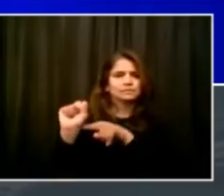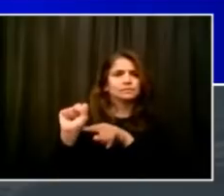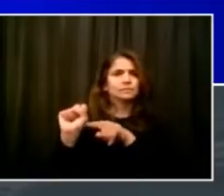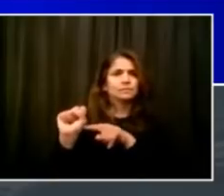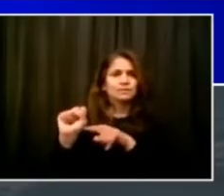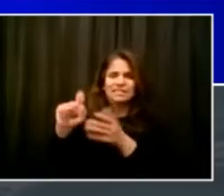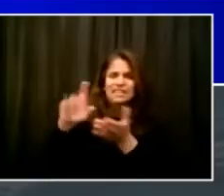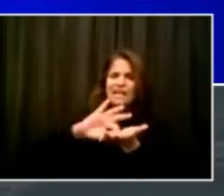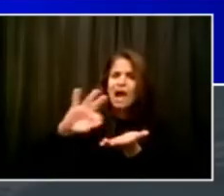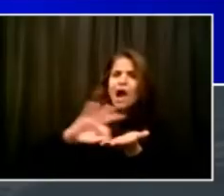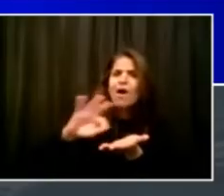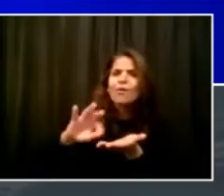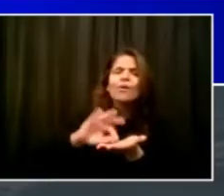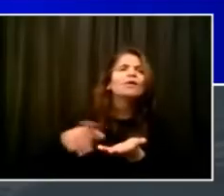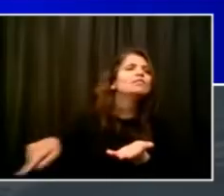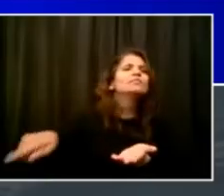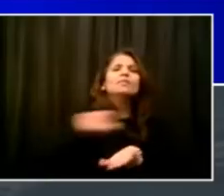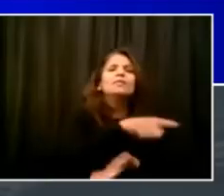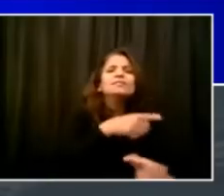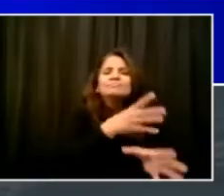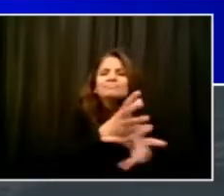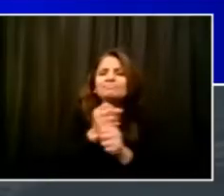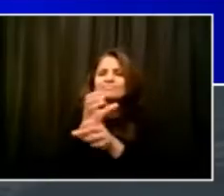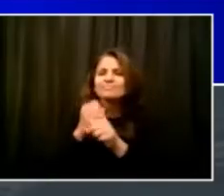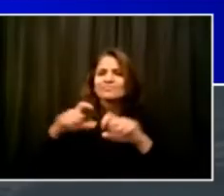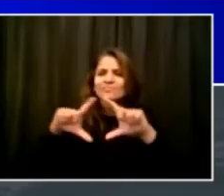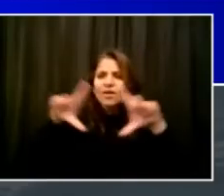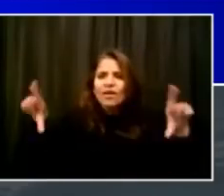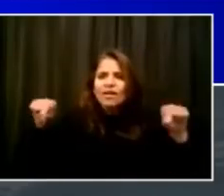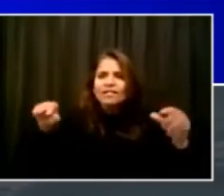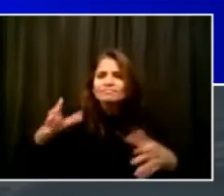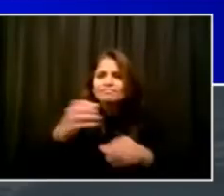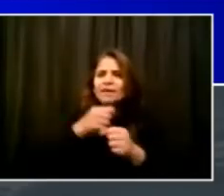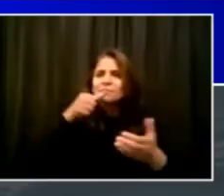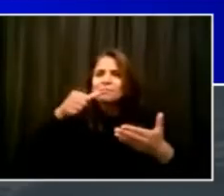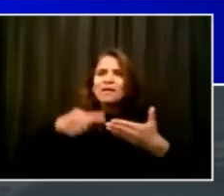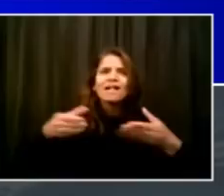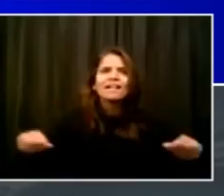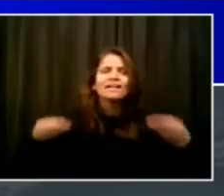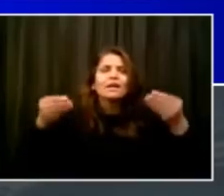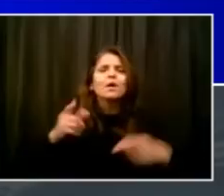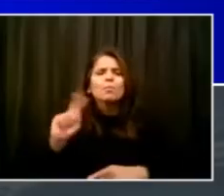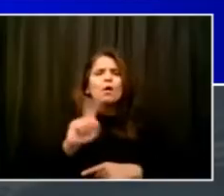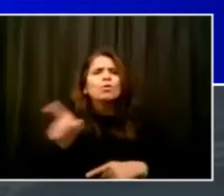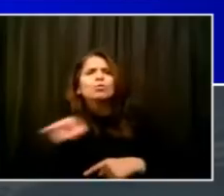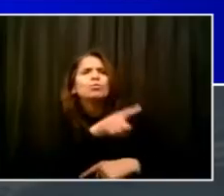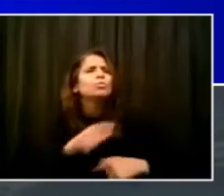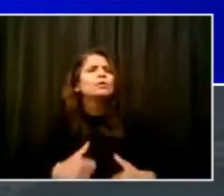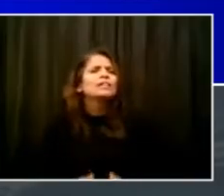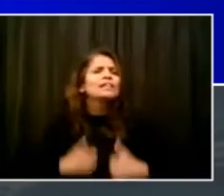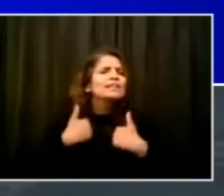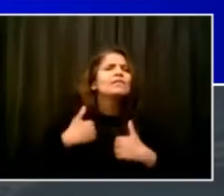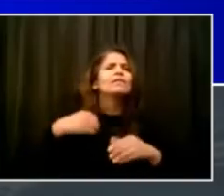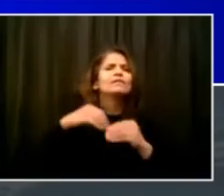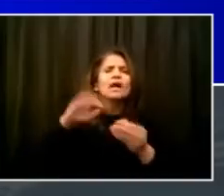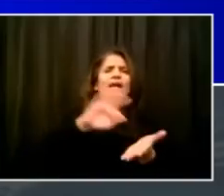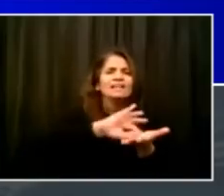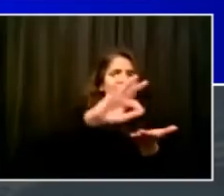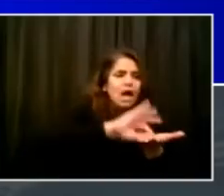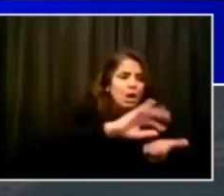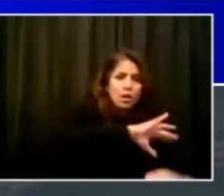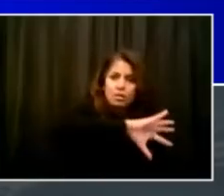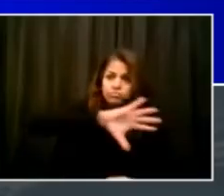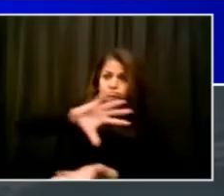will give you the level of funding and representation you deserve. If it's not accurate, you literally can lose a member of the Congress. You can lose